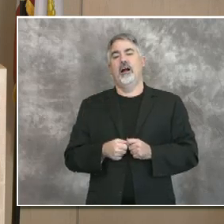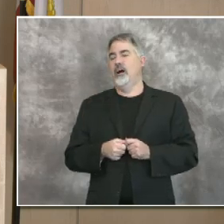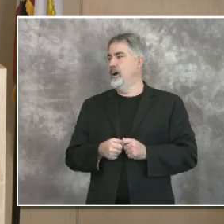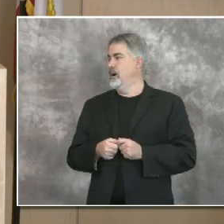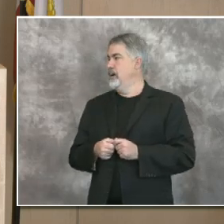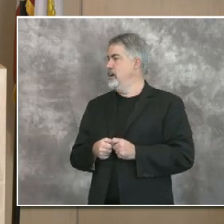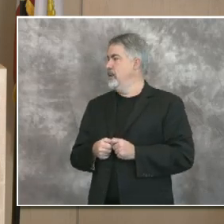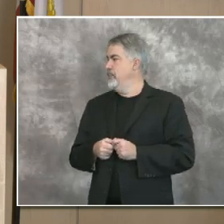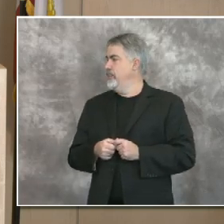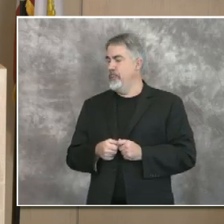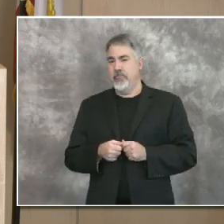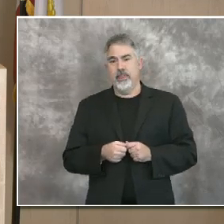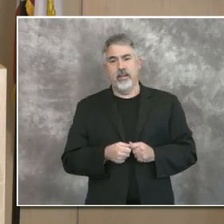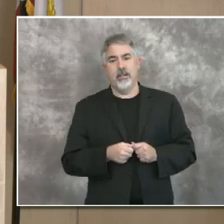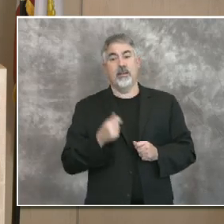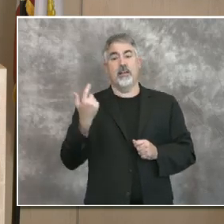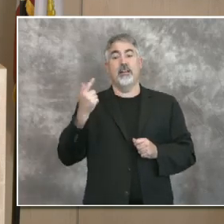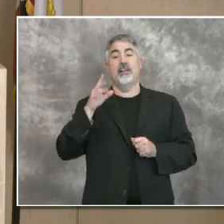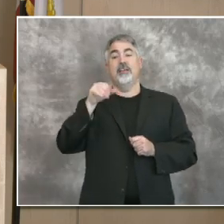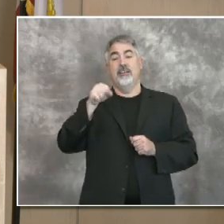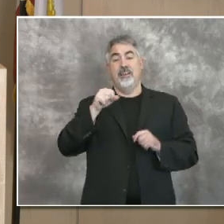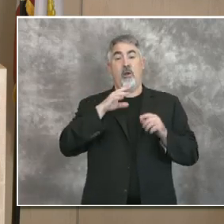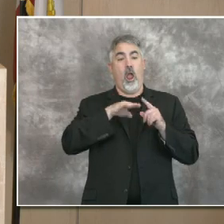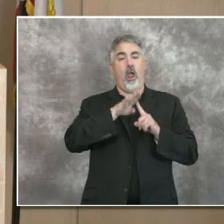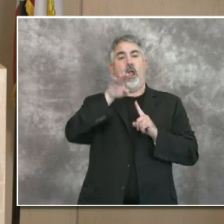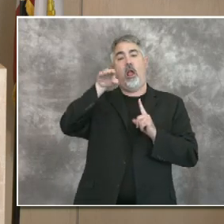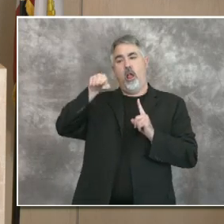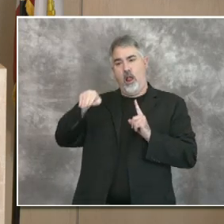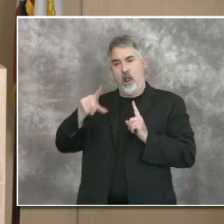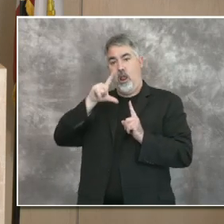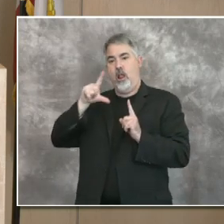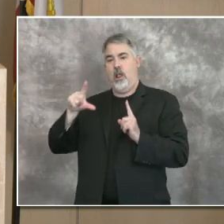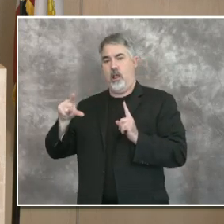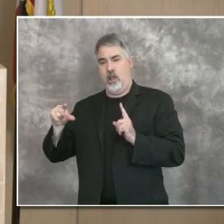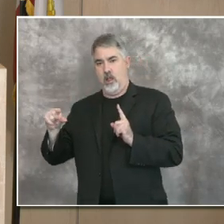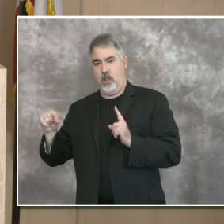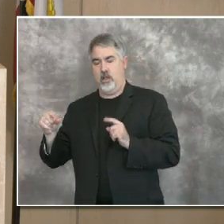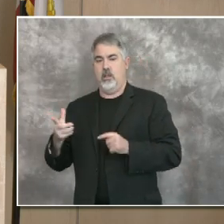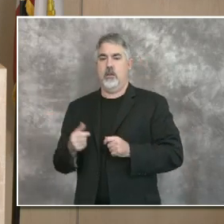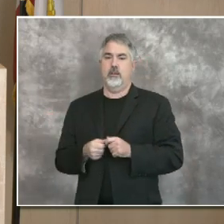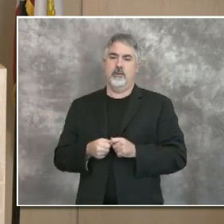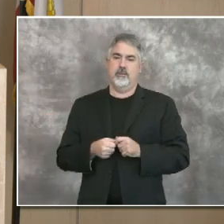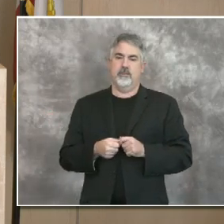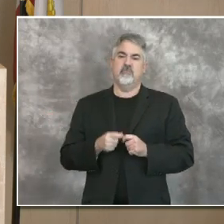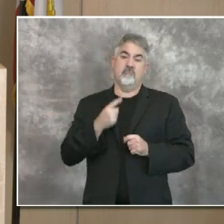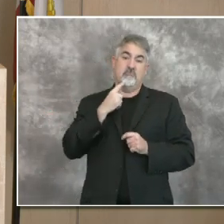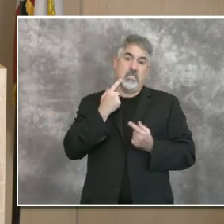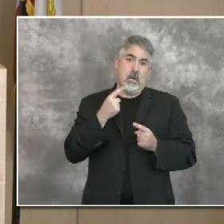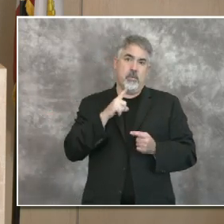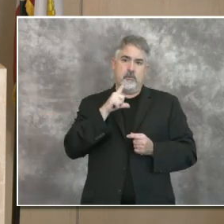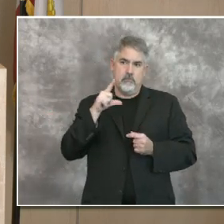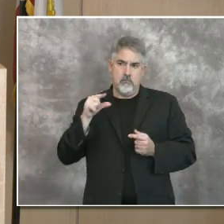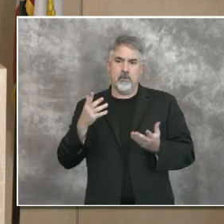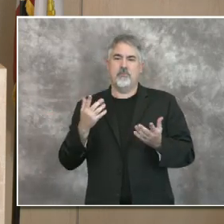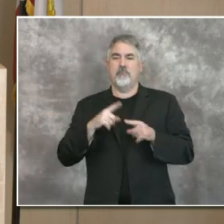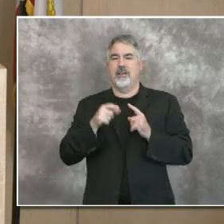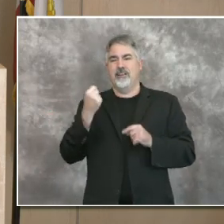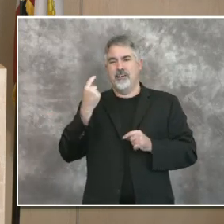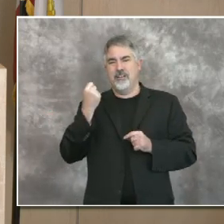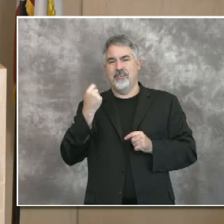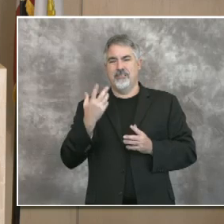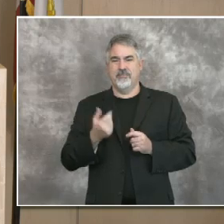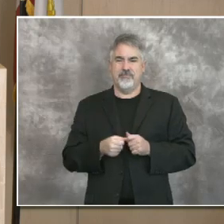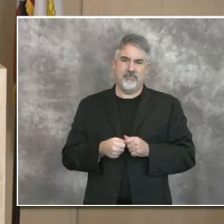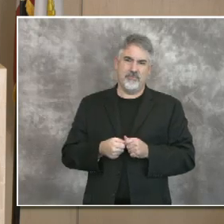stave the curve down, or smash the curve, if you will. That actually is happened, but on the flip side of that, if you